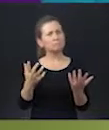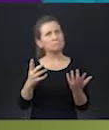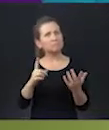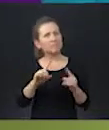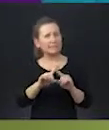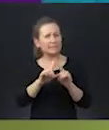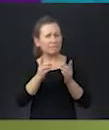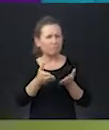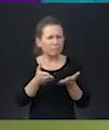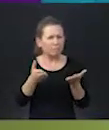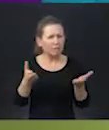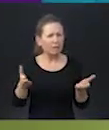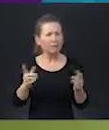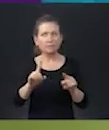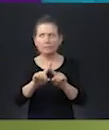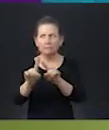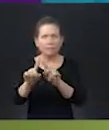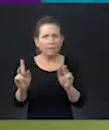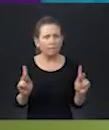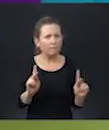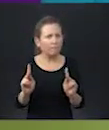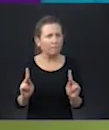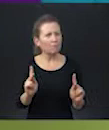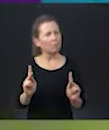different objects, different people.